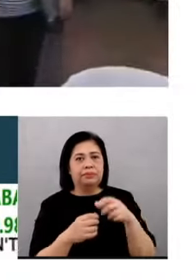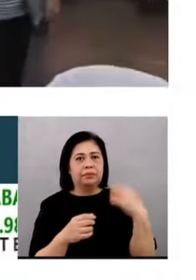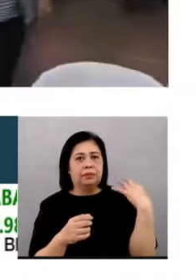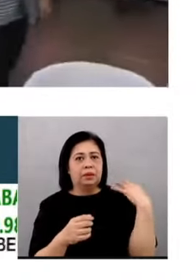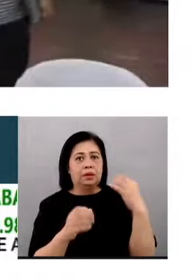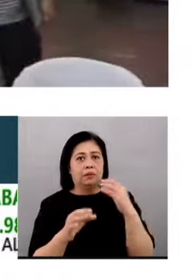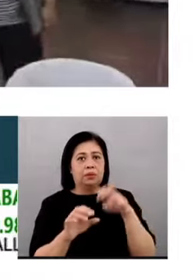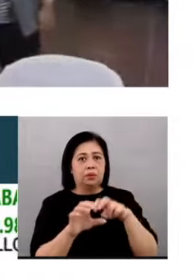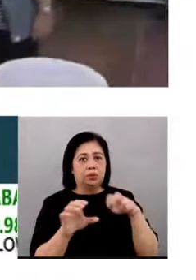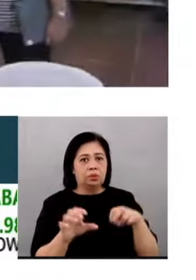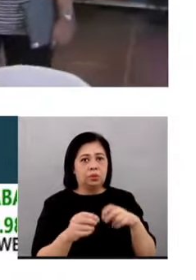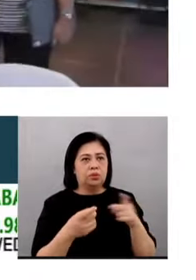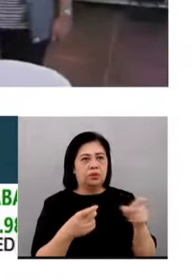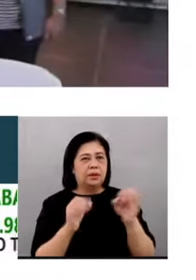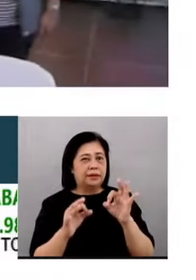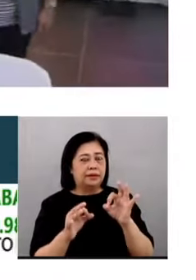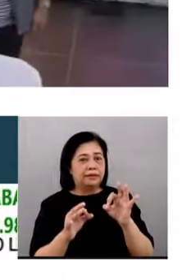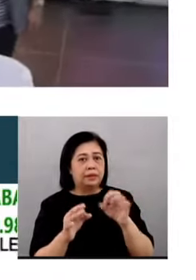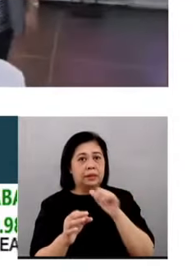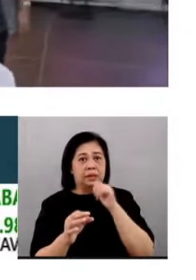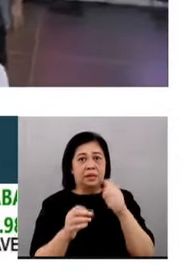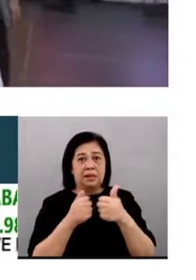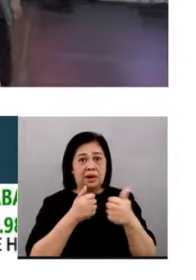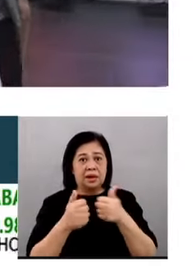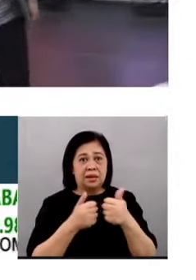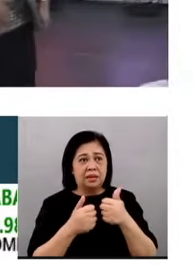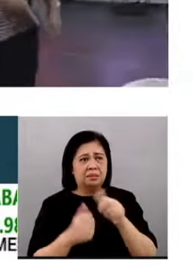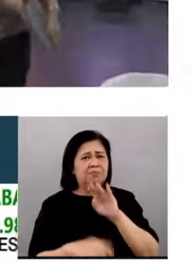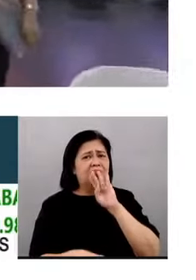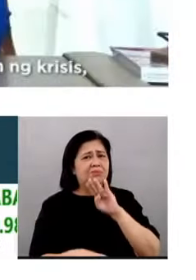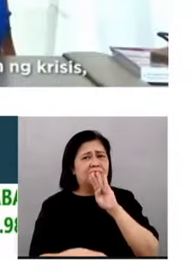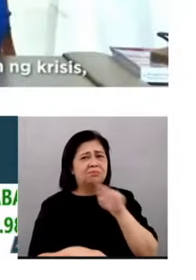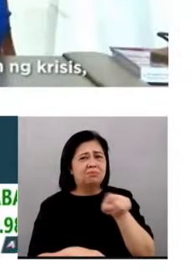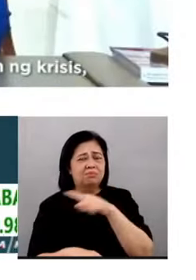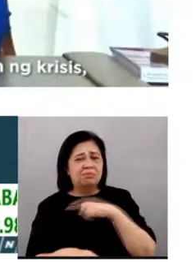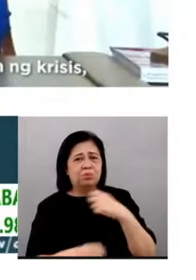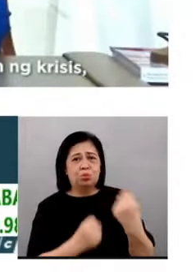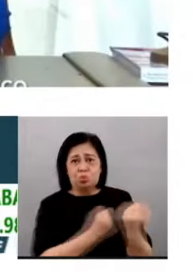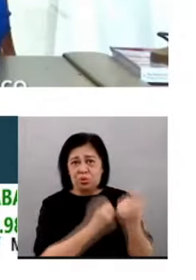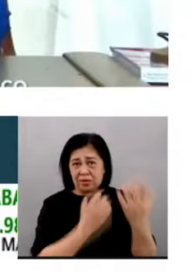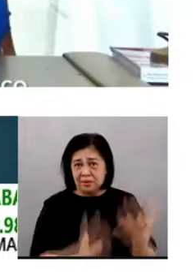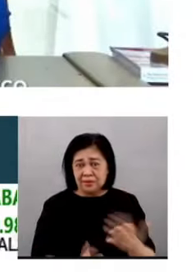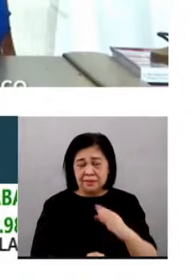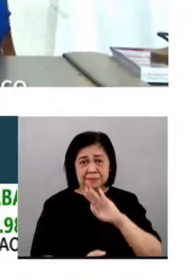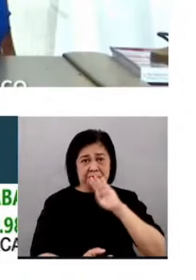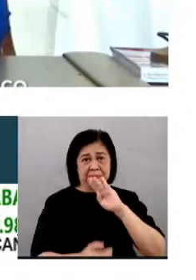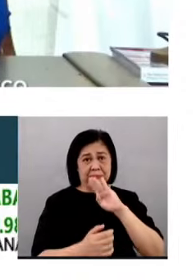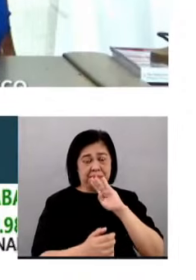she will disappoint. If she does not run, she will disappoint her supporters.